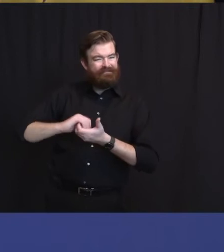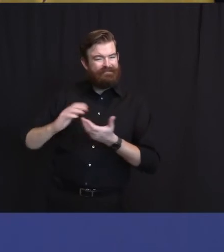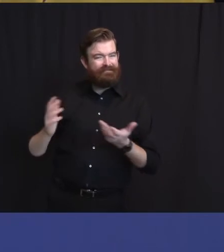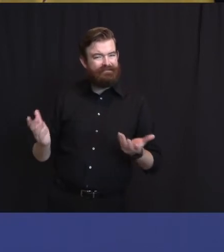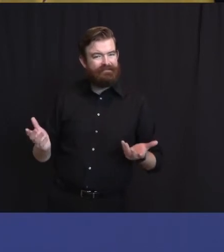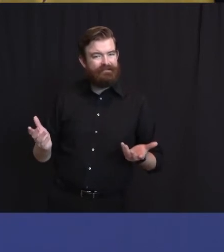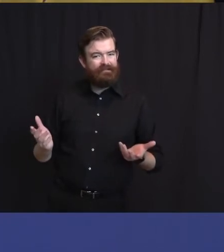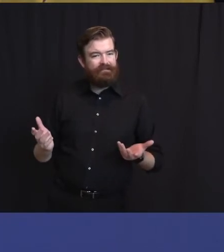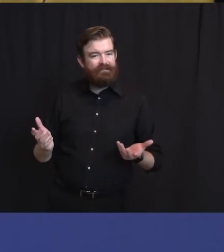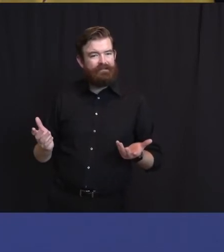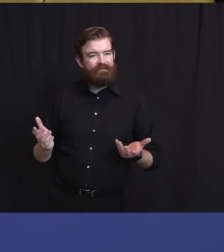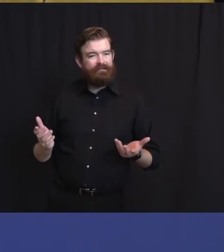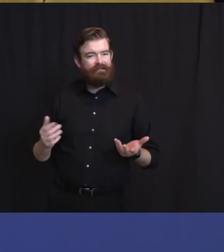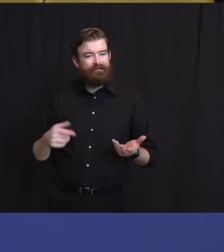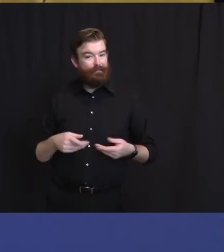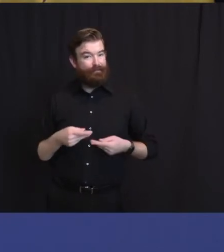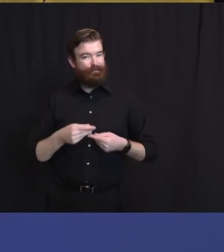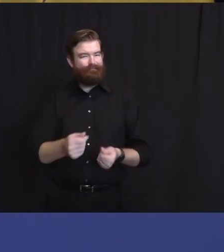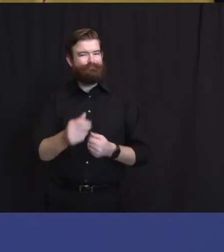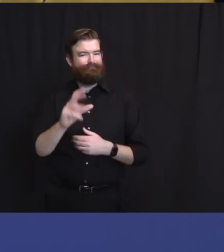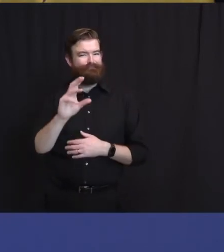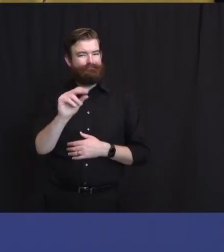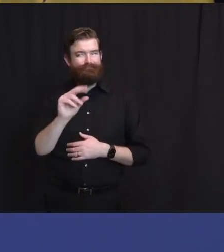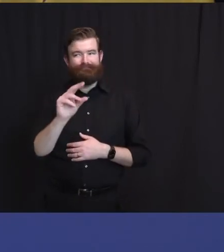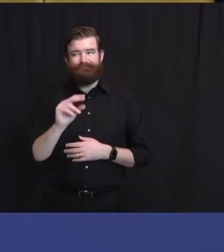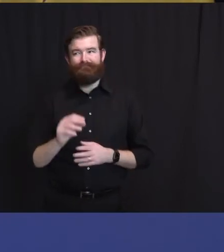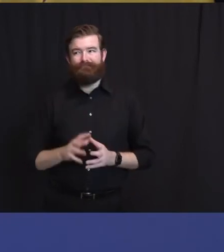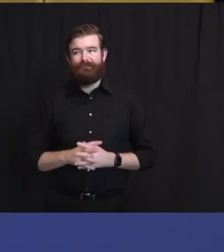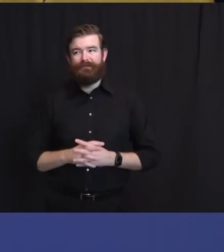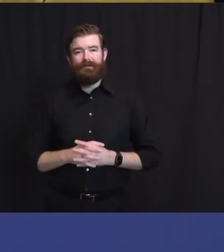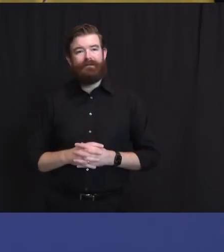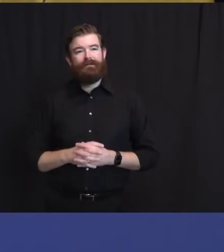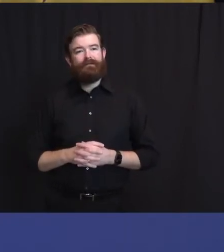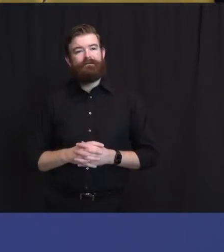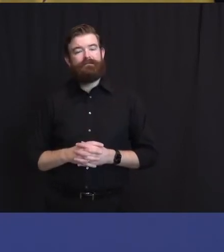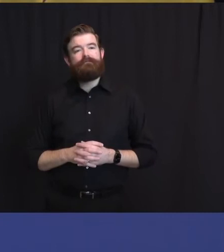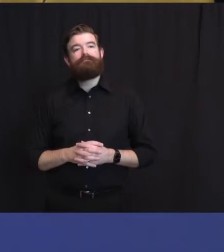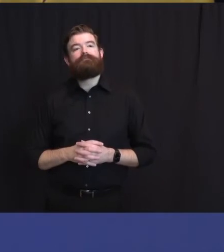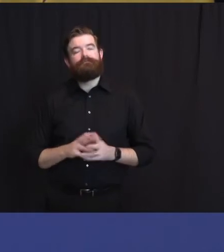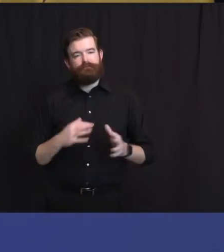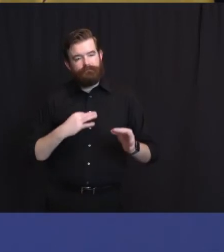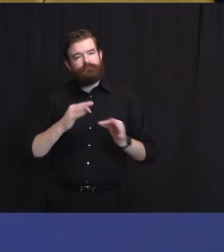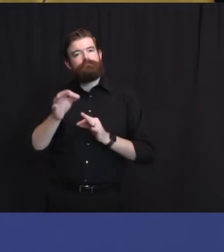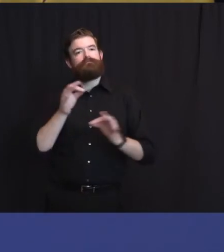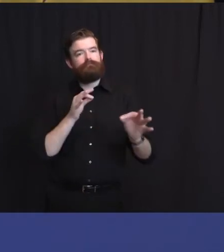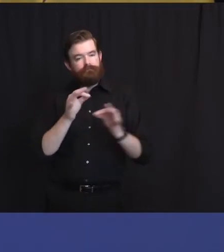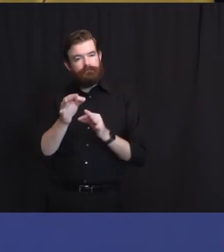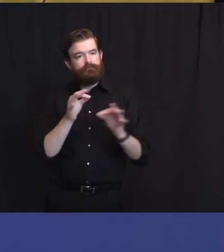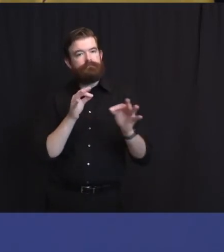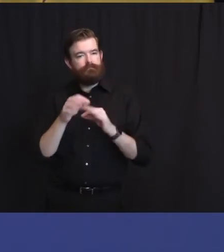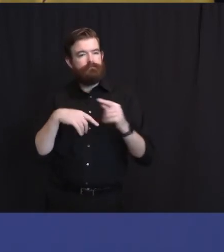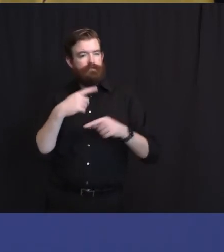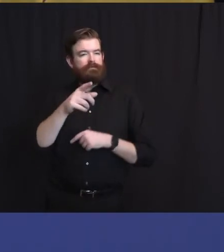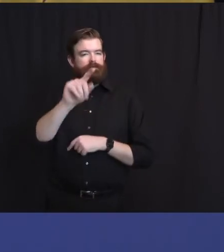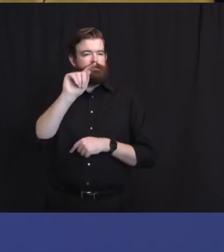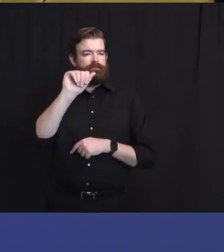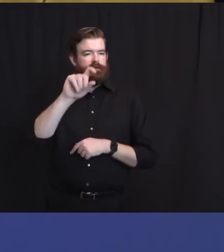line. Listen, I've said everything I'm going to say on incentives, other than I'm told while I was here it passed the Assembly